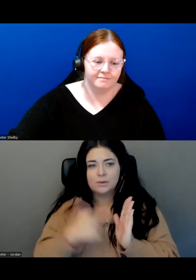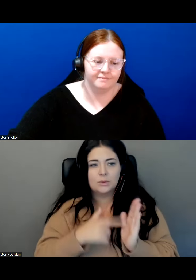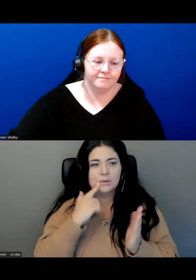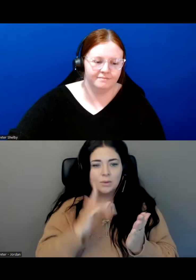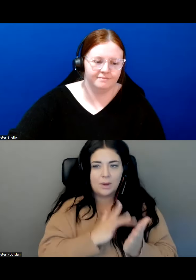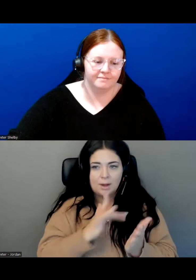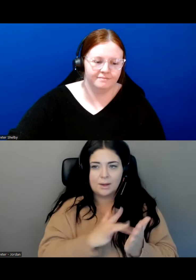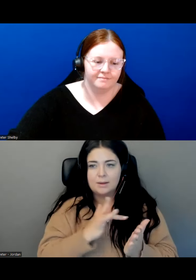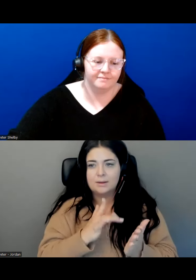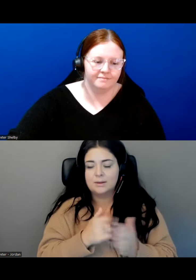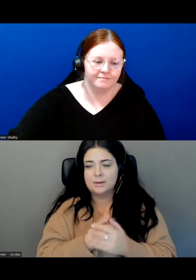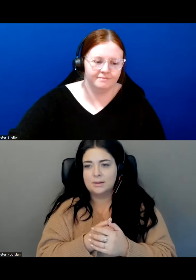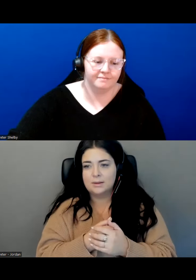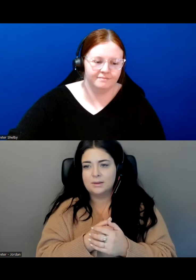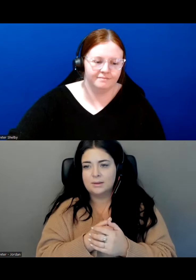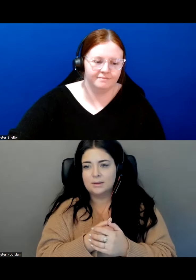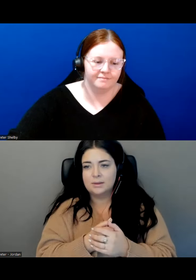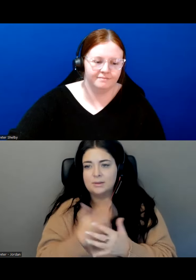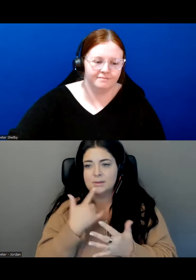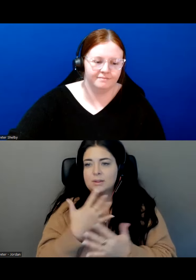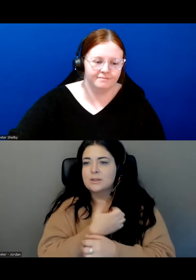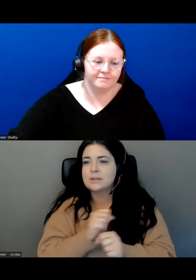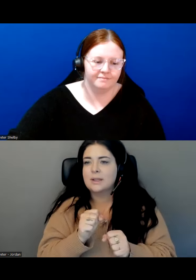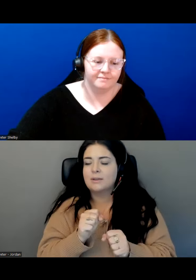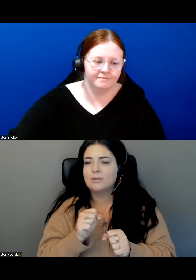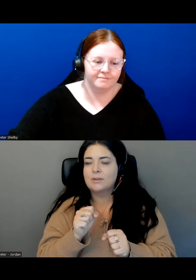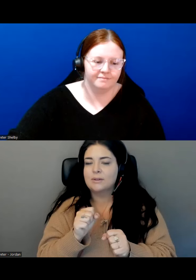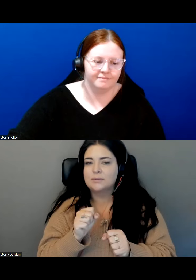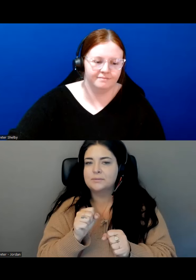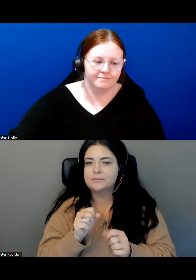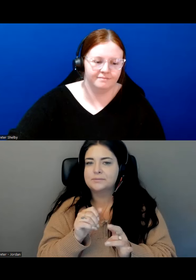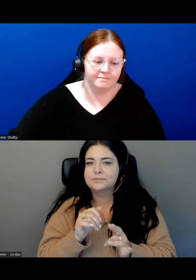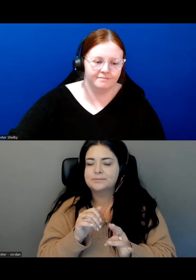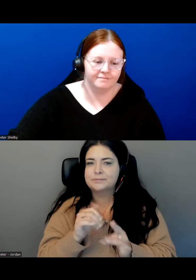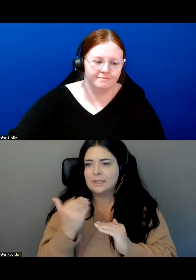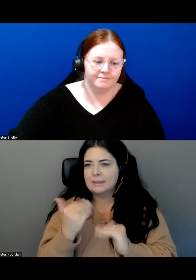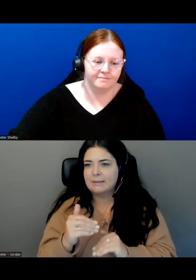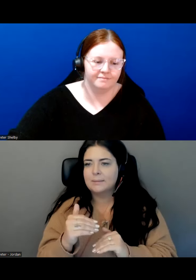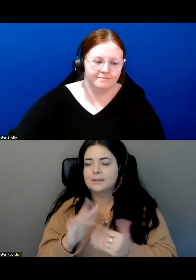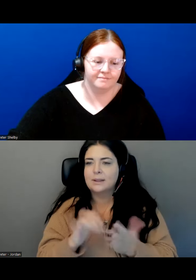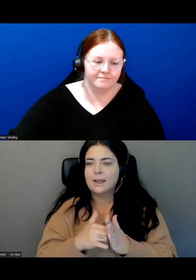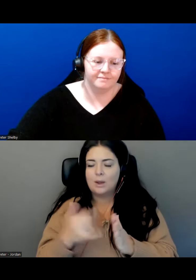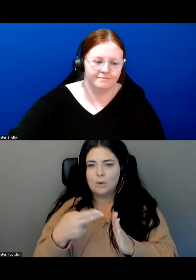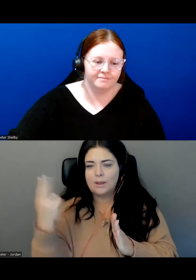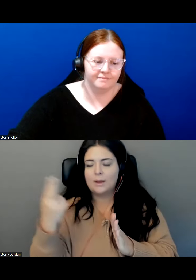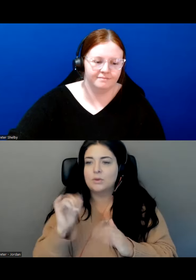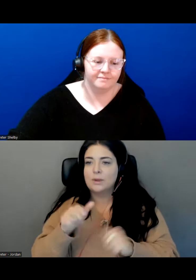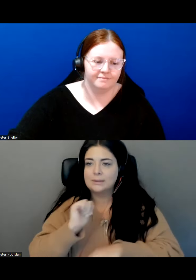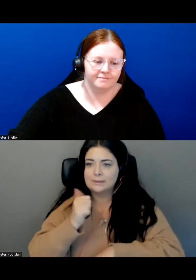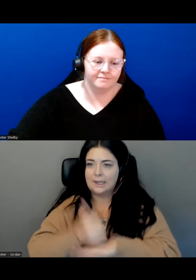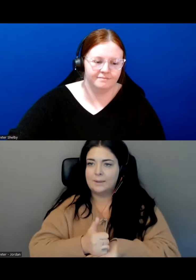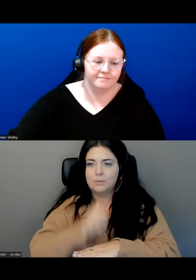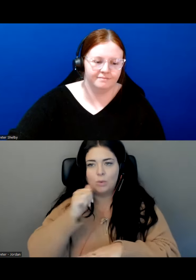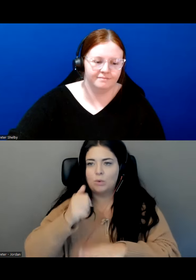and certain things, there's safe exposure limits. So and make sure that they're enabled on whatever device